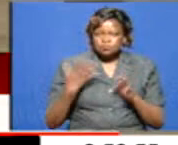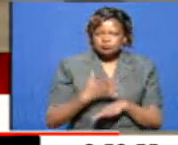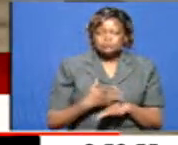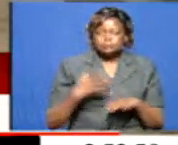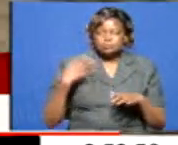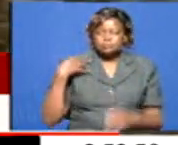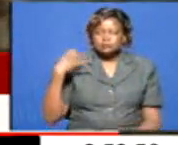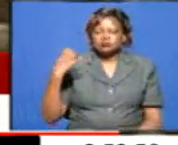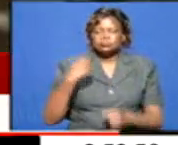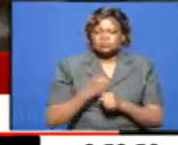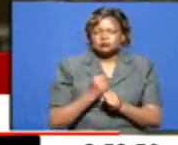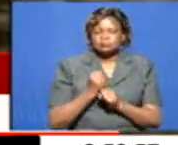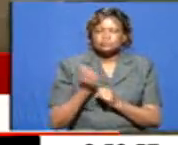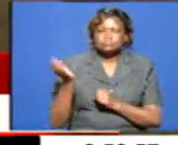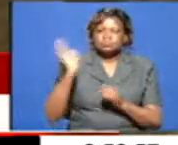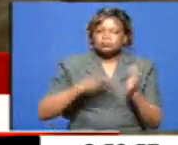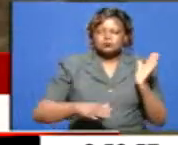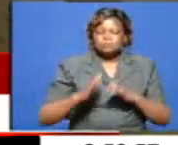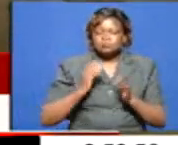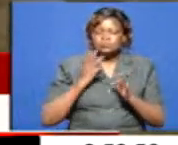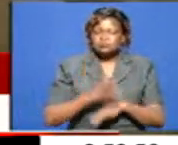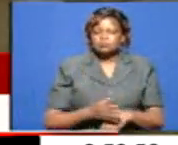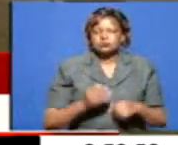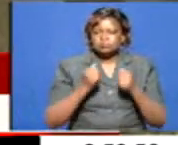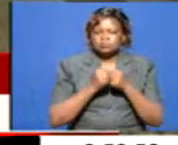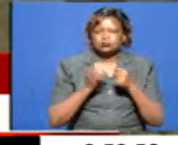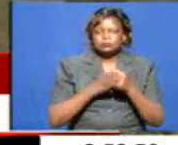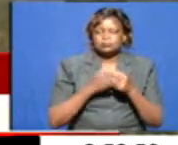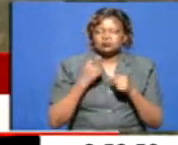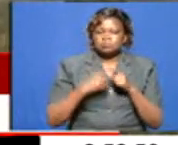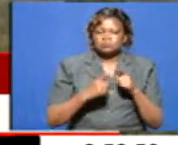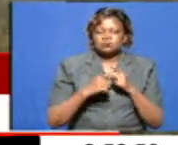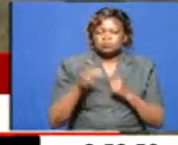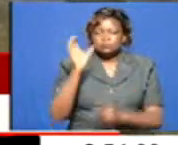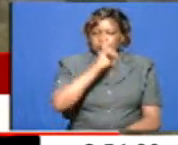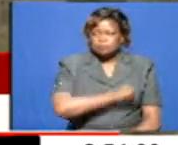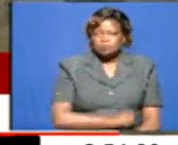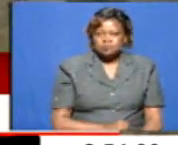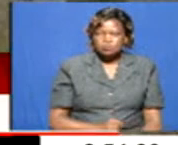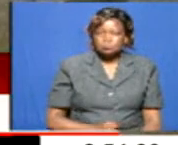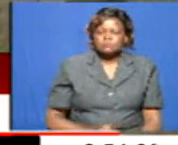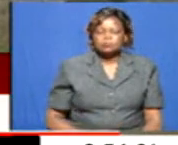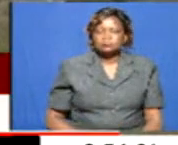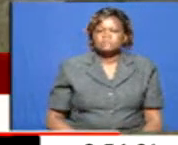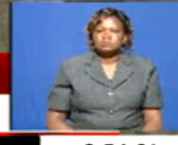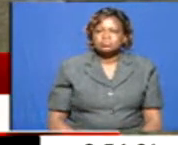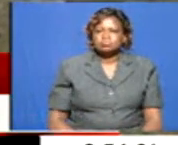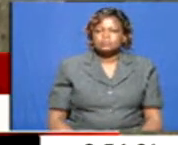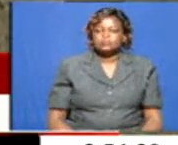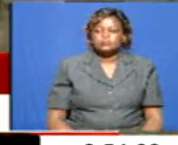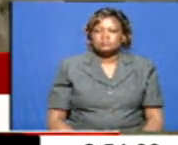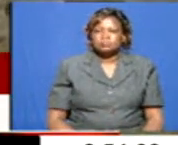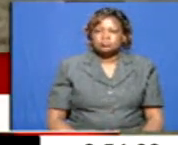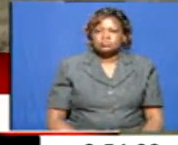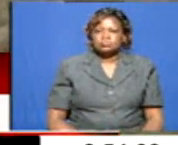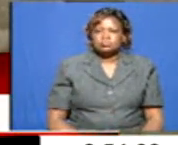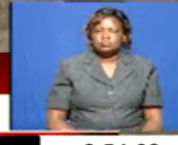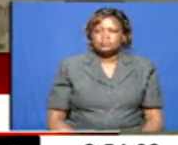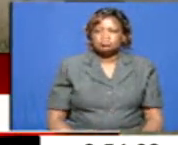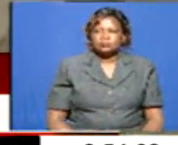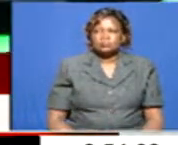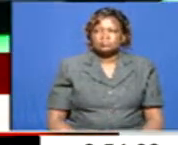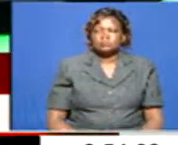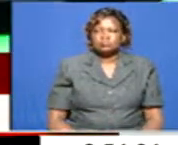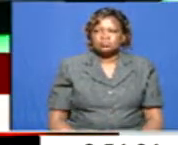championship making a comeback following a 19-year miss. Frederick Mwoki for Prime Edition.